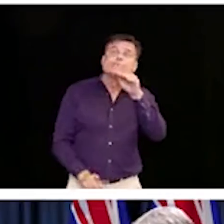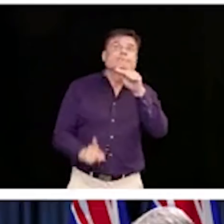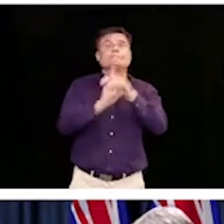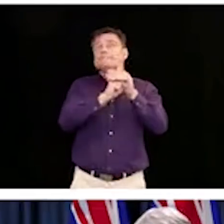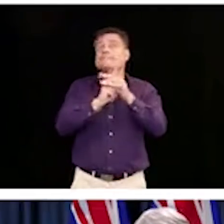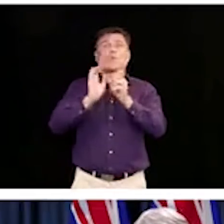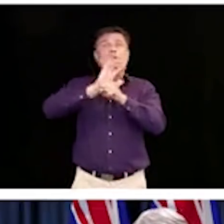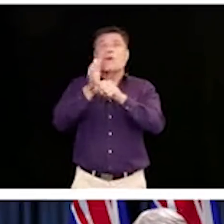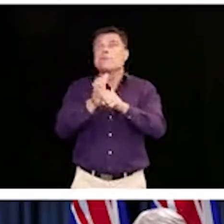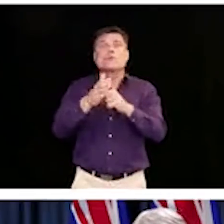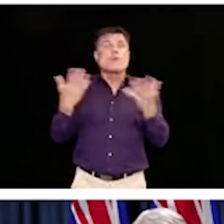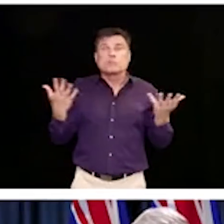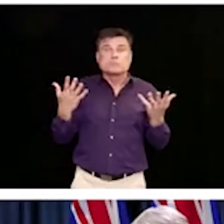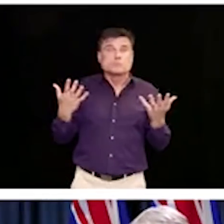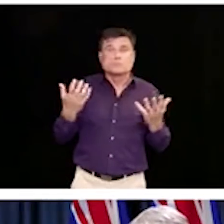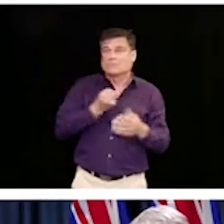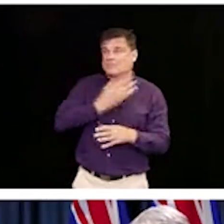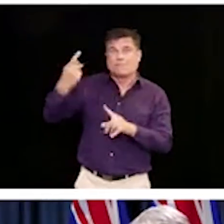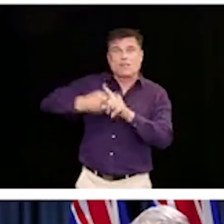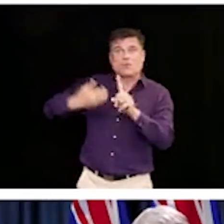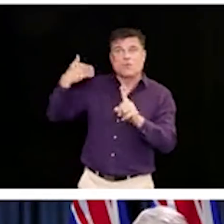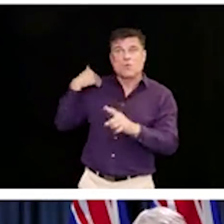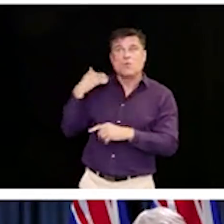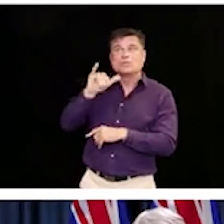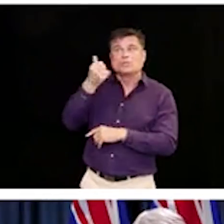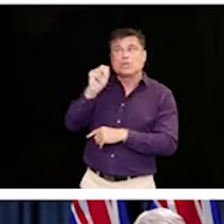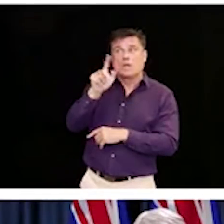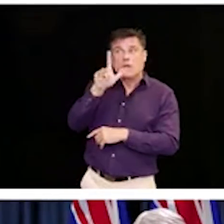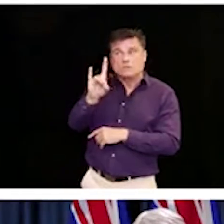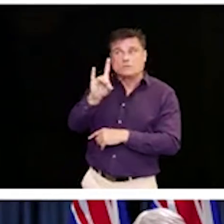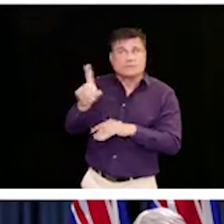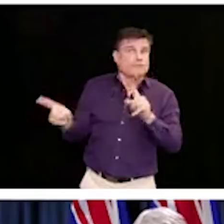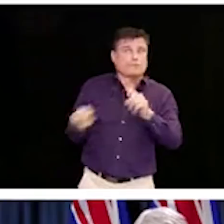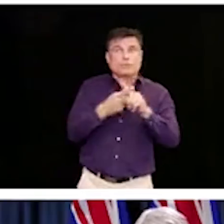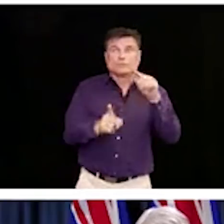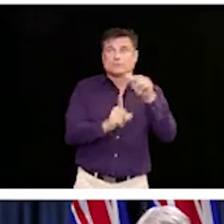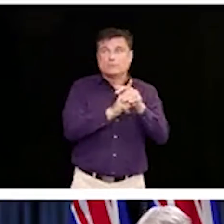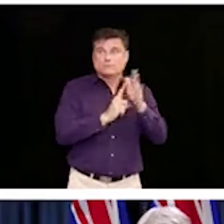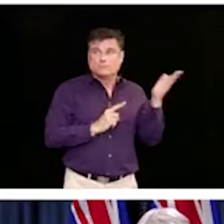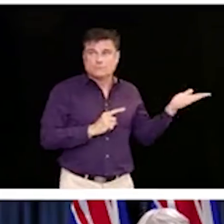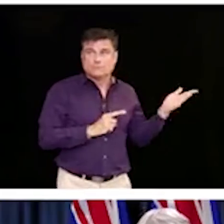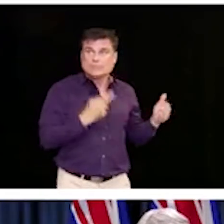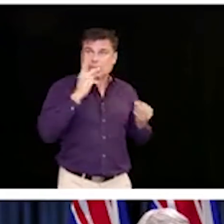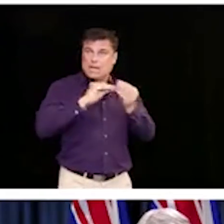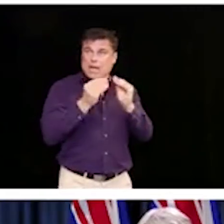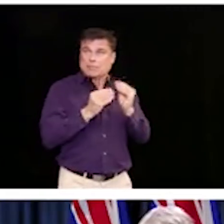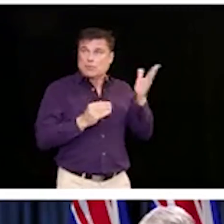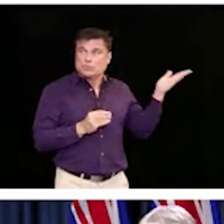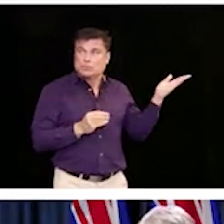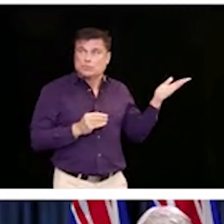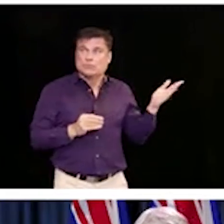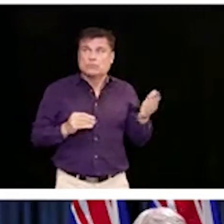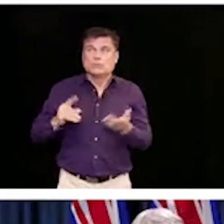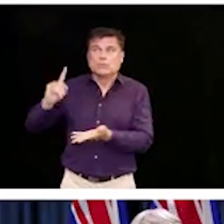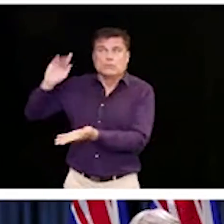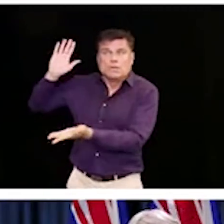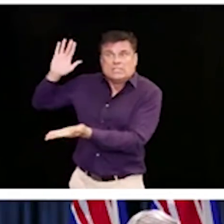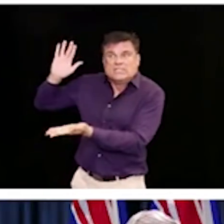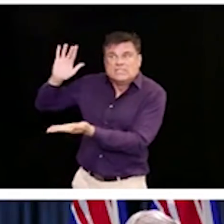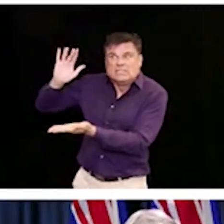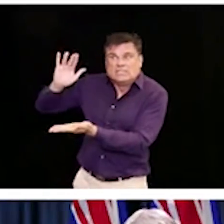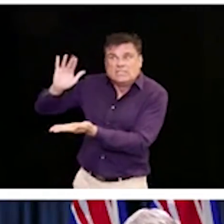was less than 6 months ago, and so much has happened since then. We've seen the rate of transmission decline and we flatten the